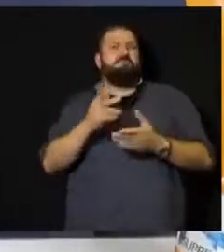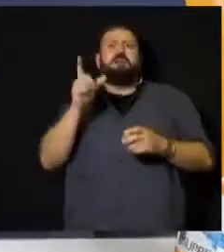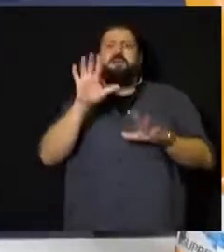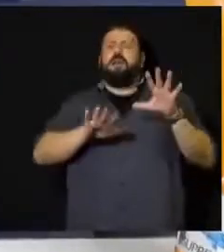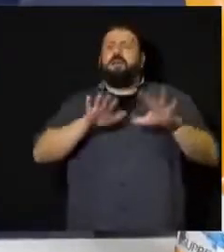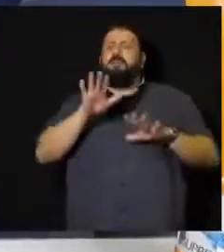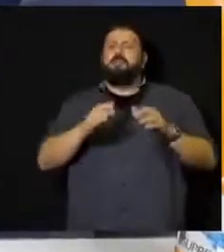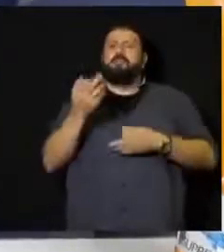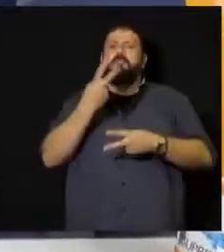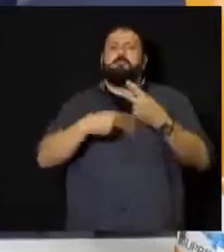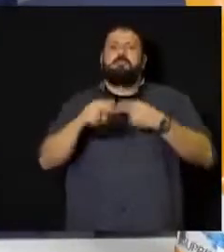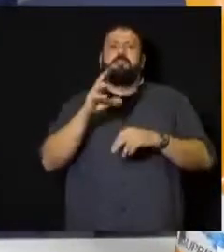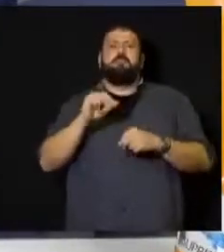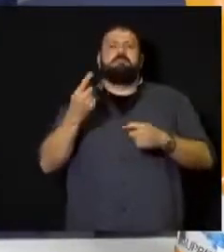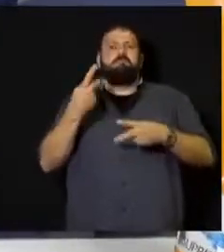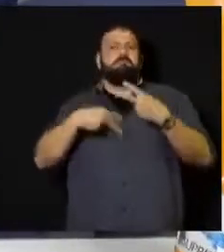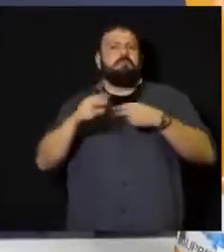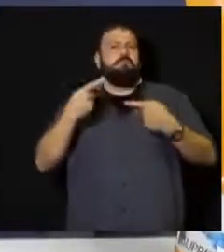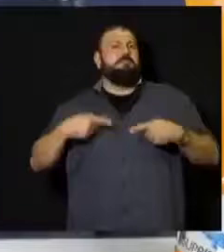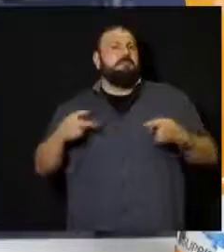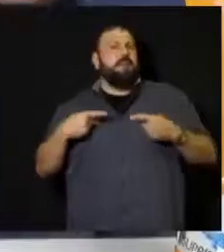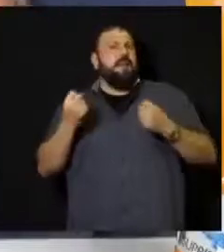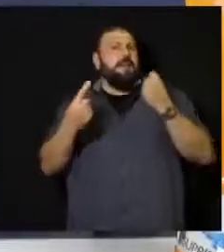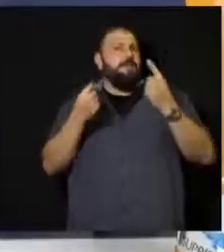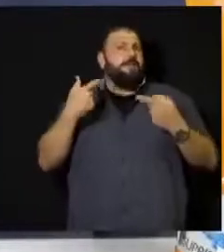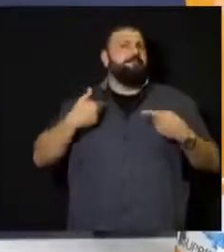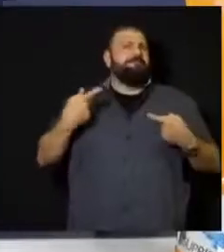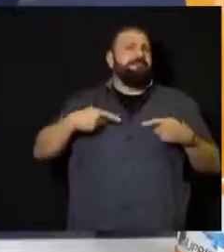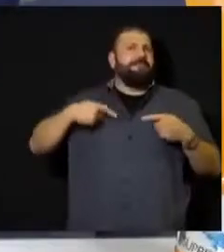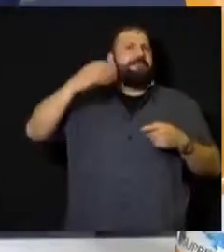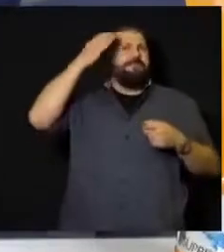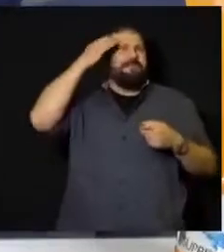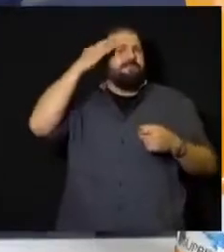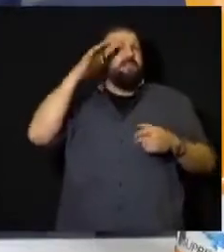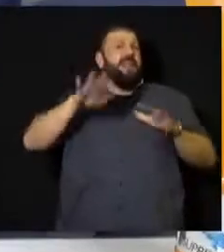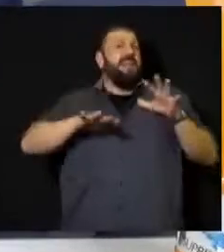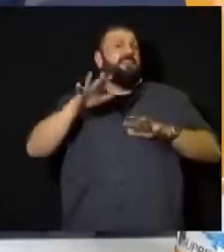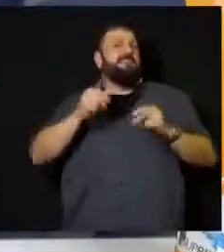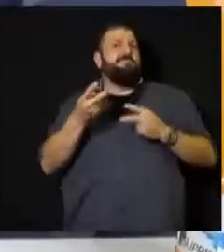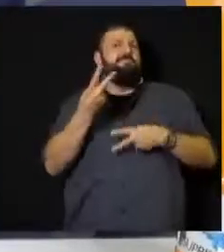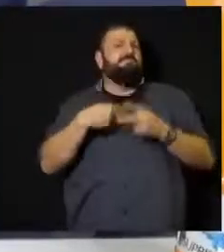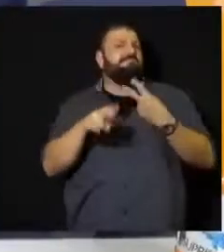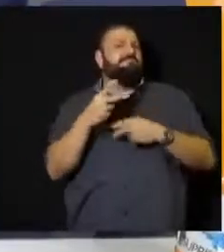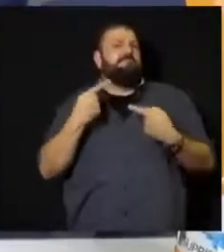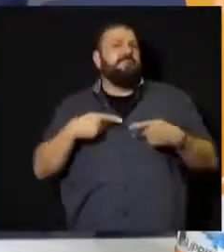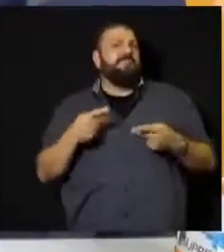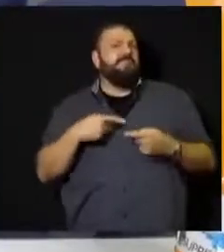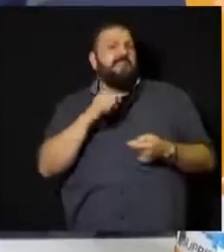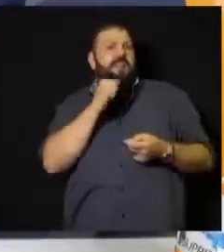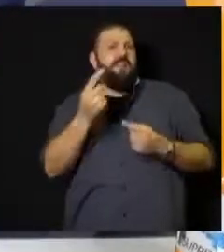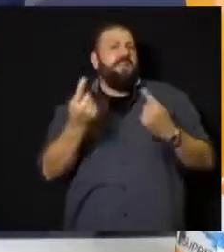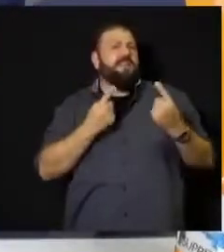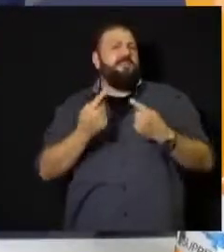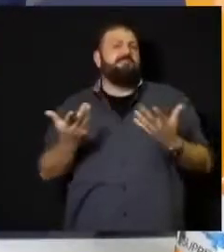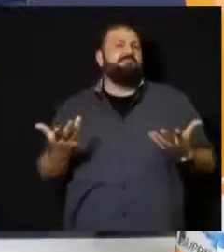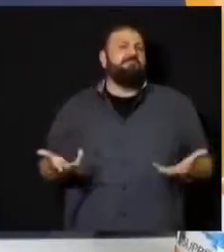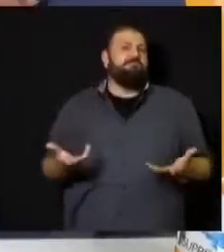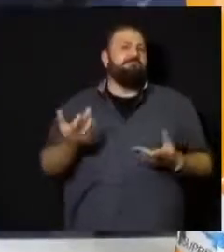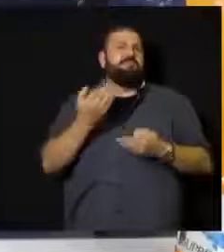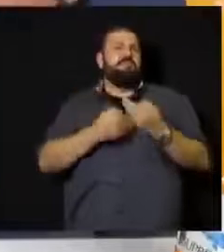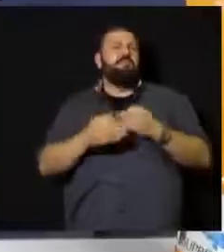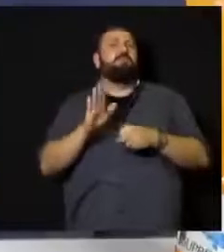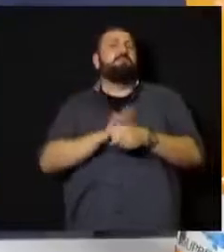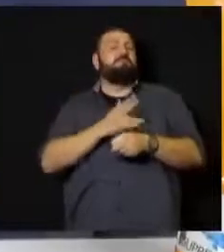it turned out that sometimes they had our own distributors, maybe some or others didn't even arrive. But taking that